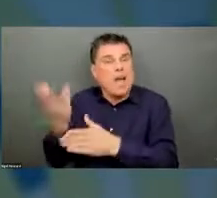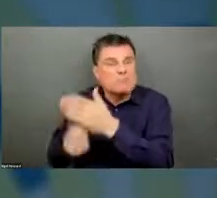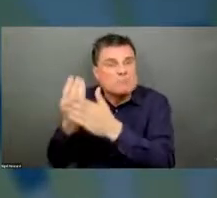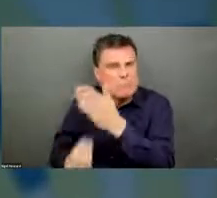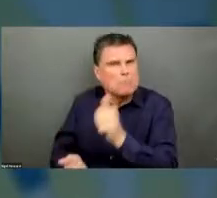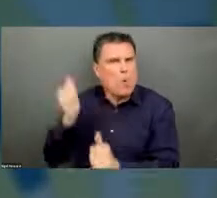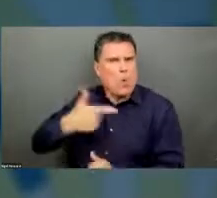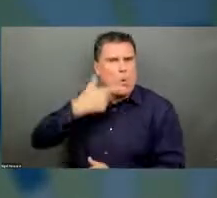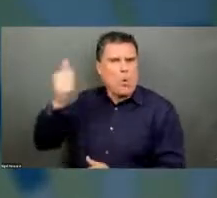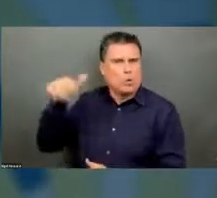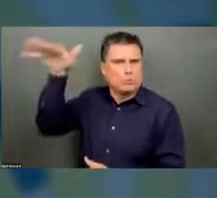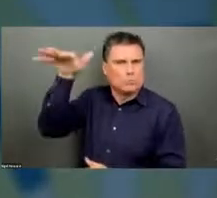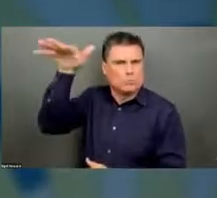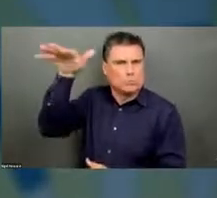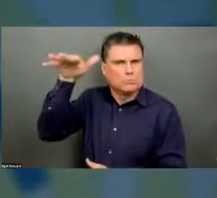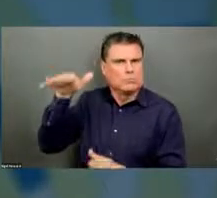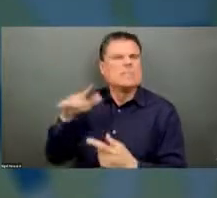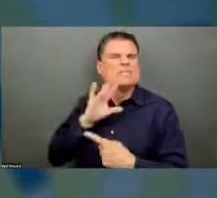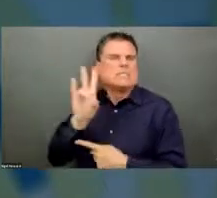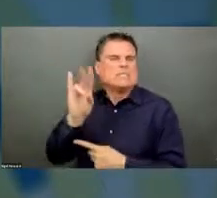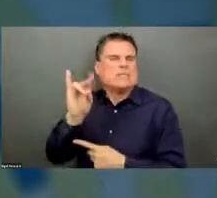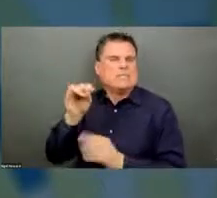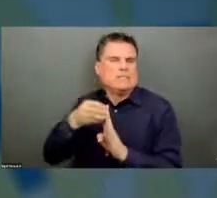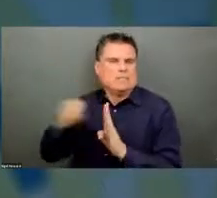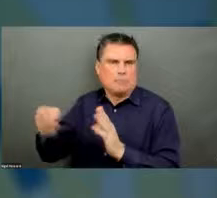70. What is new about this